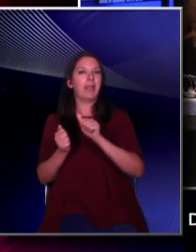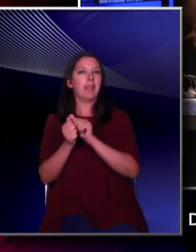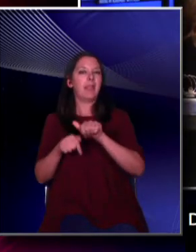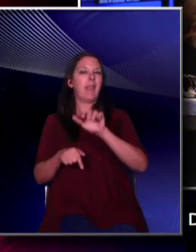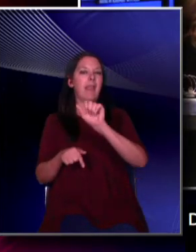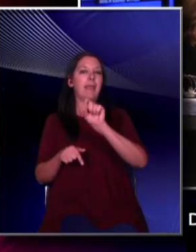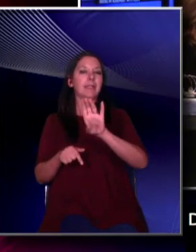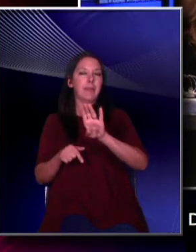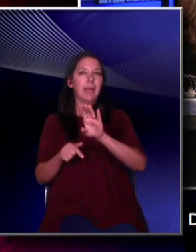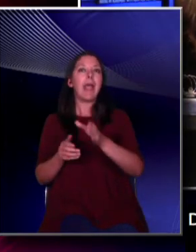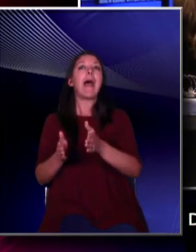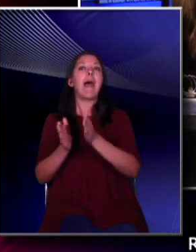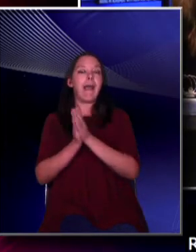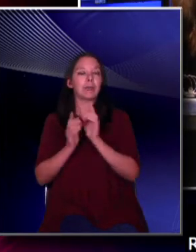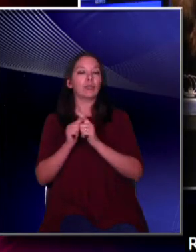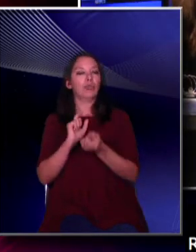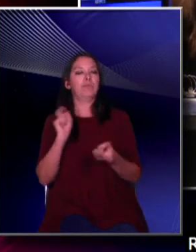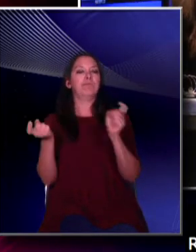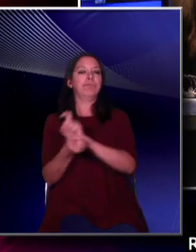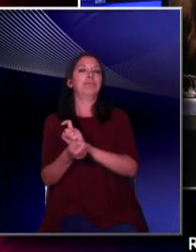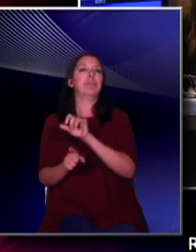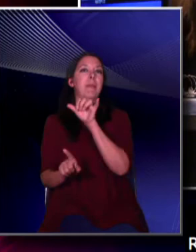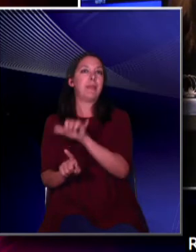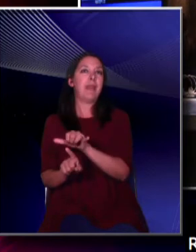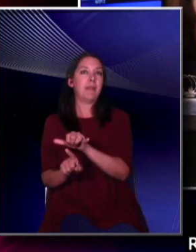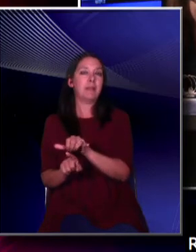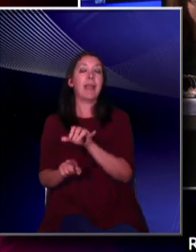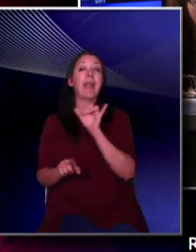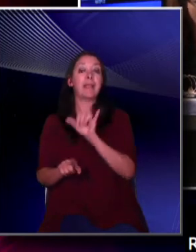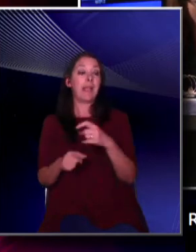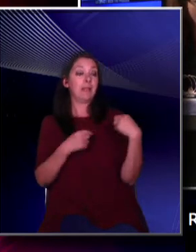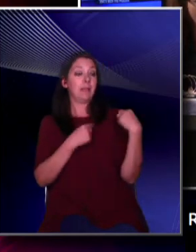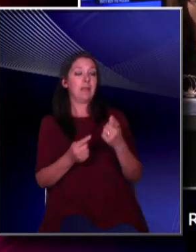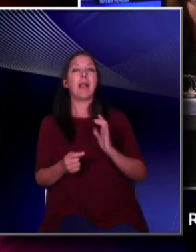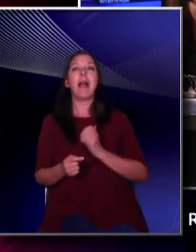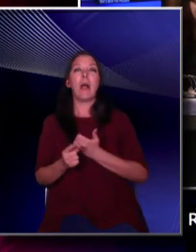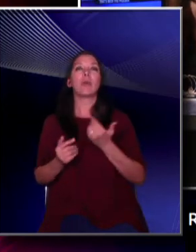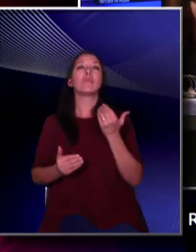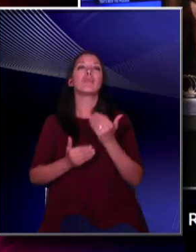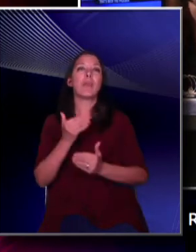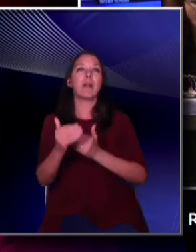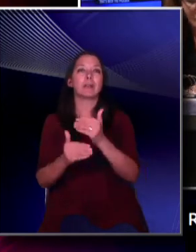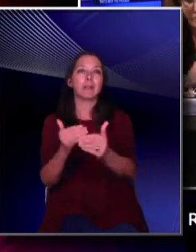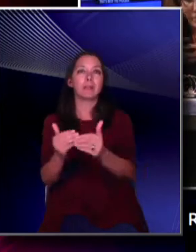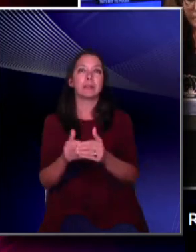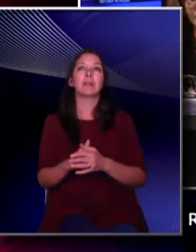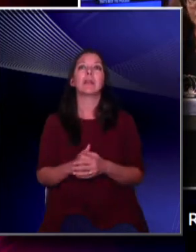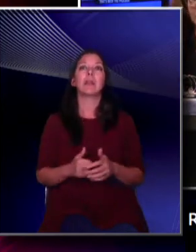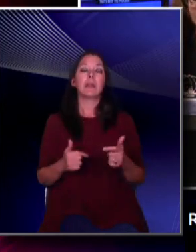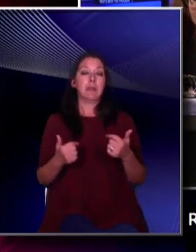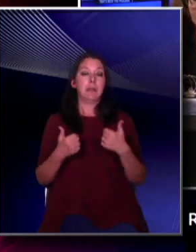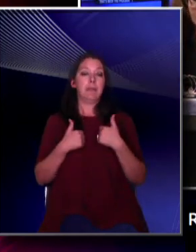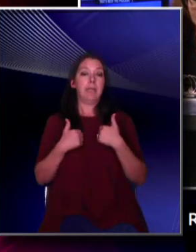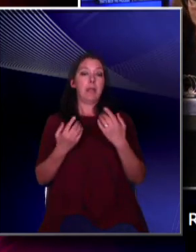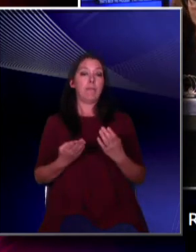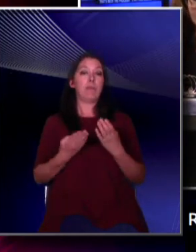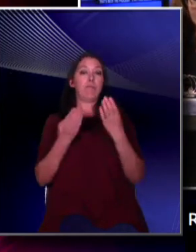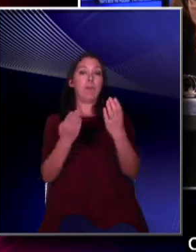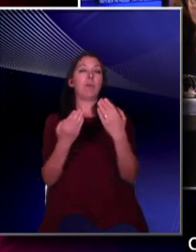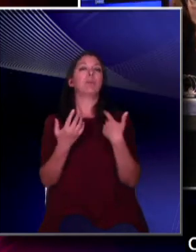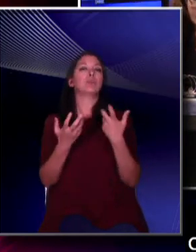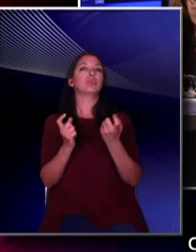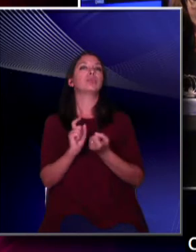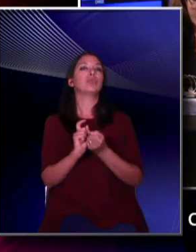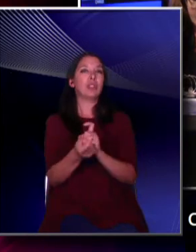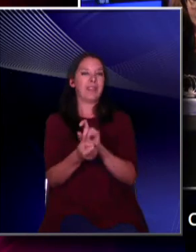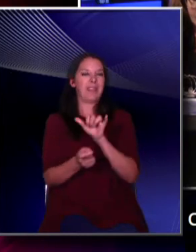to ratify it. That's been the process. I'm proposing that we change that so that